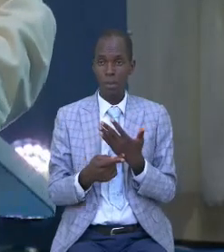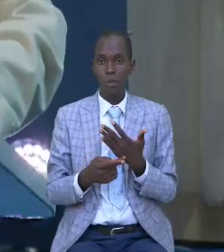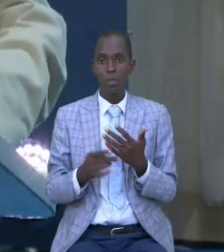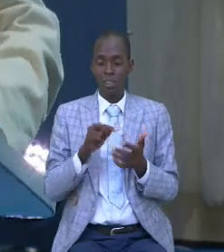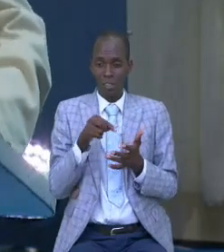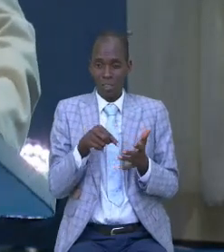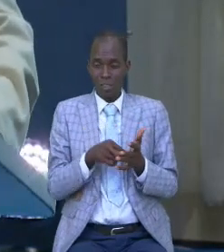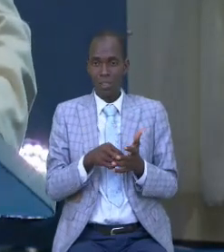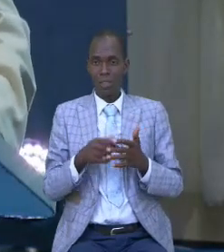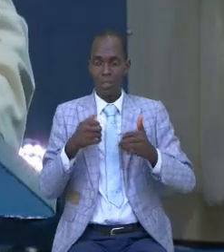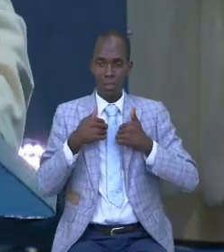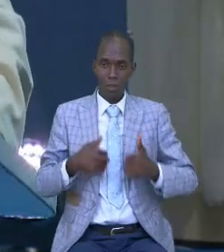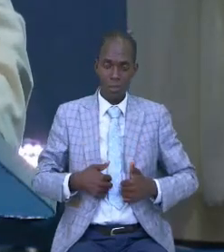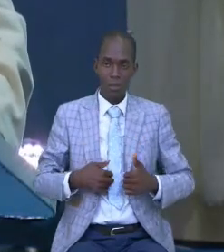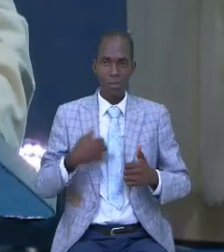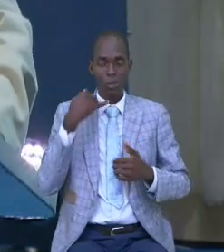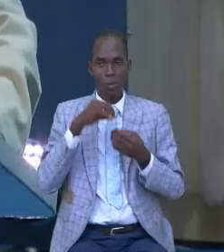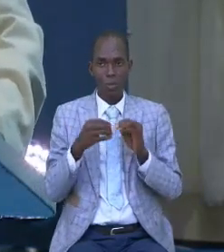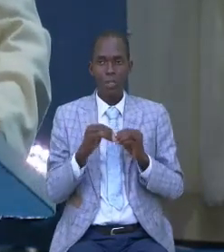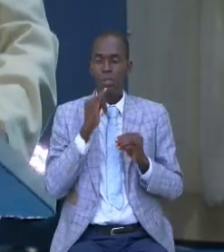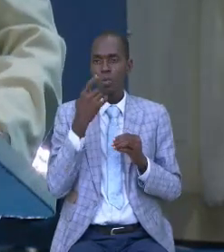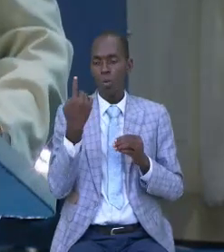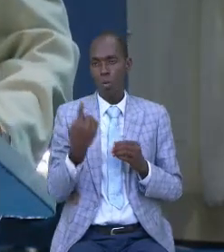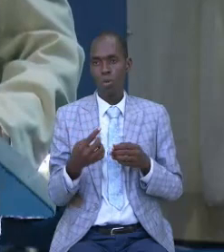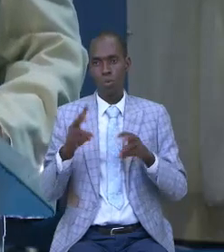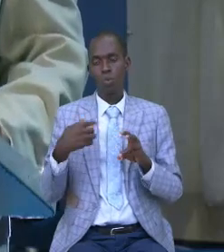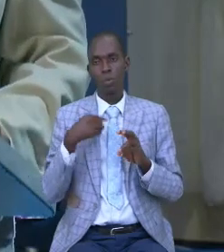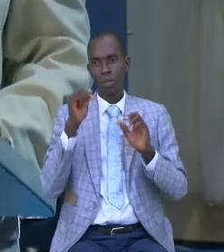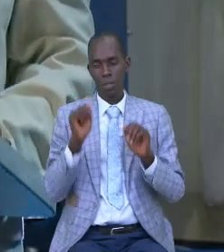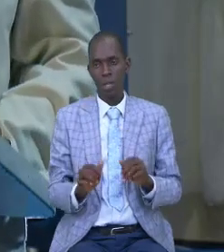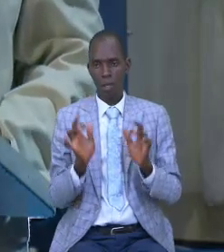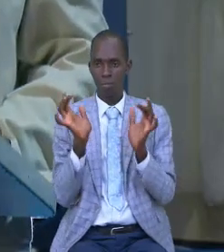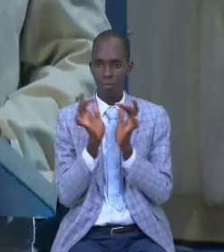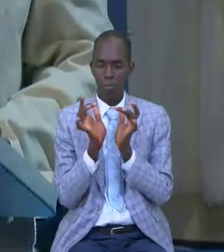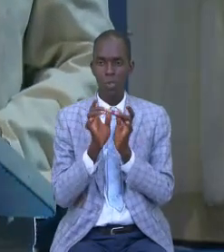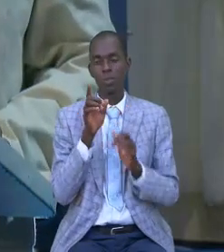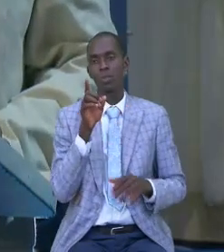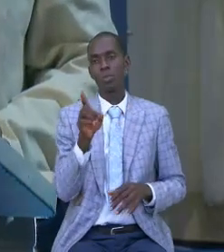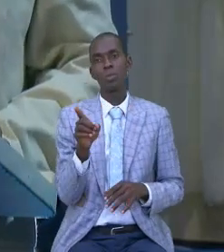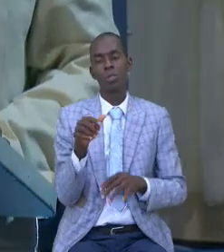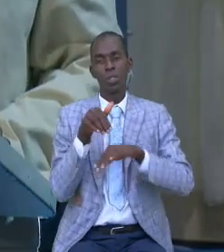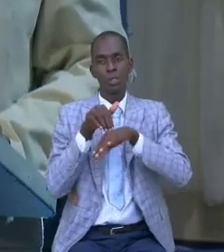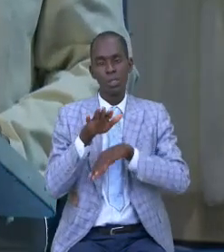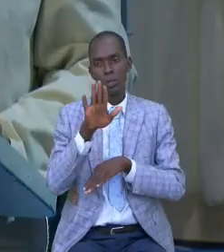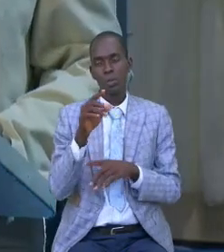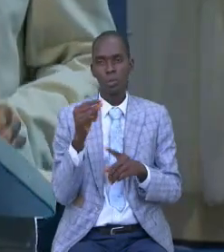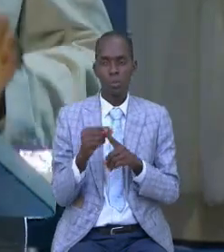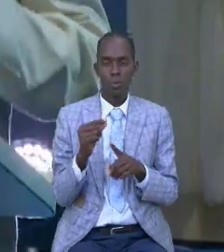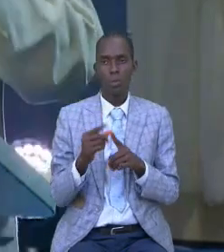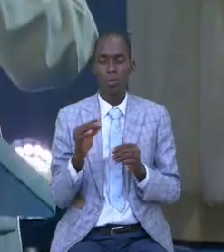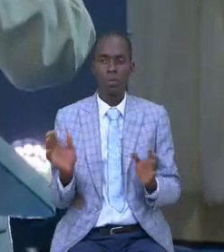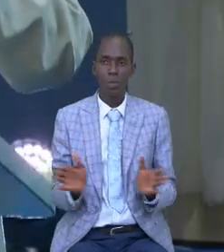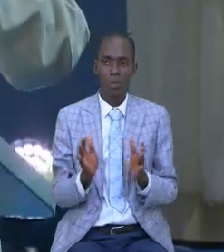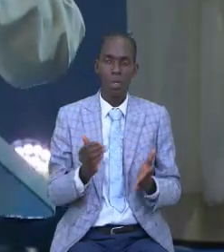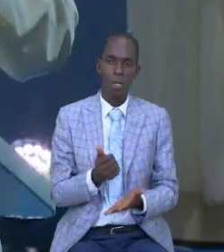please put your name down. Make sure your name is properly documented, and we assure